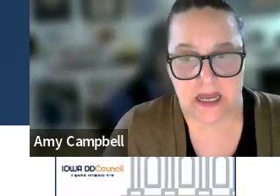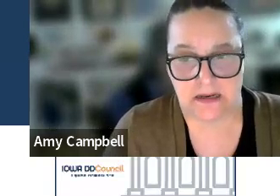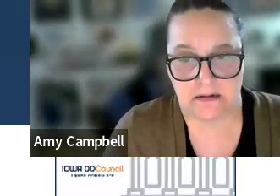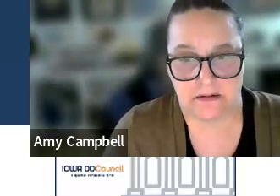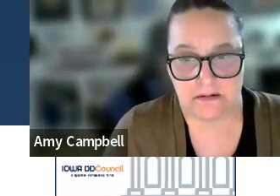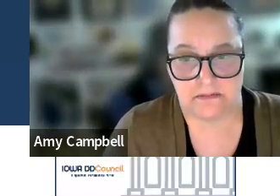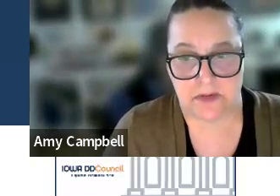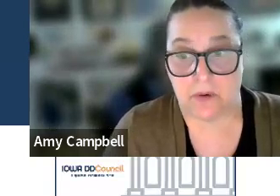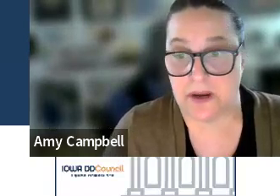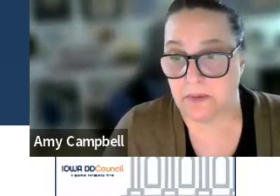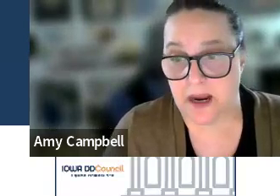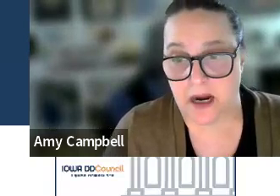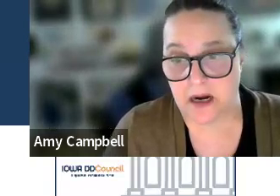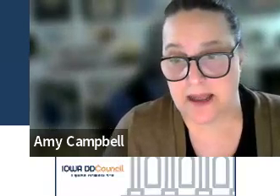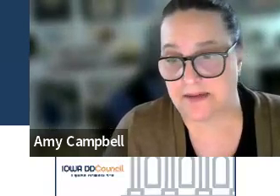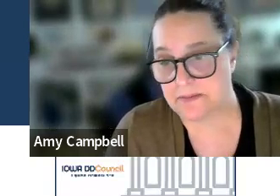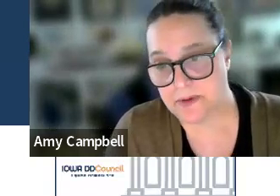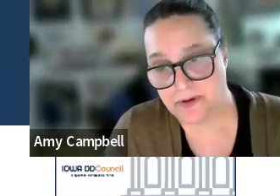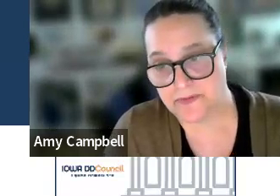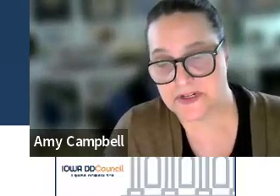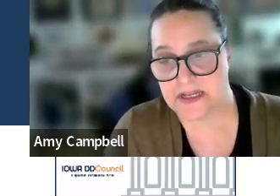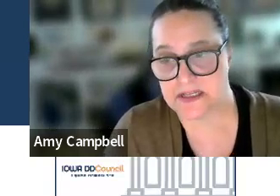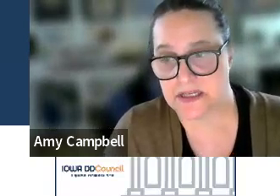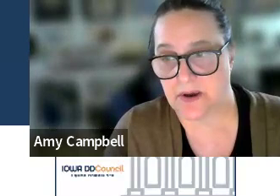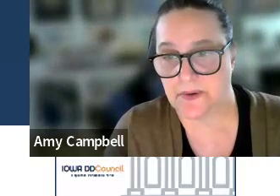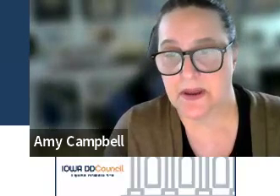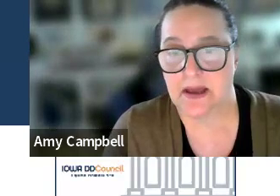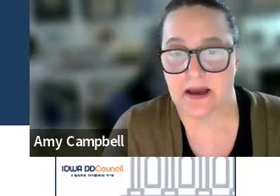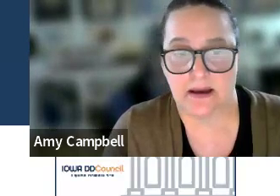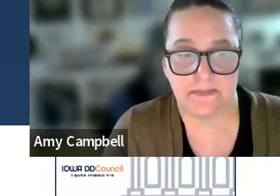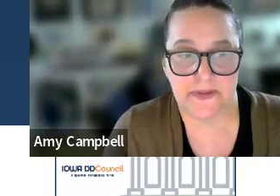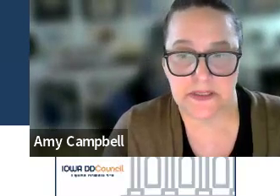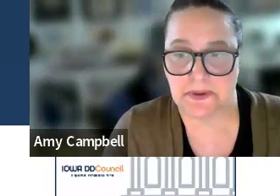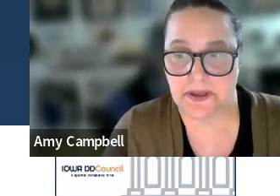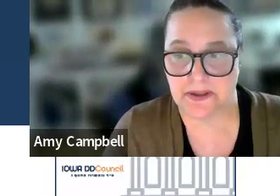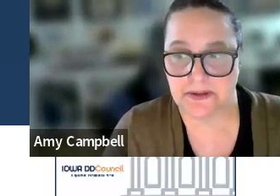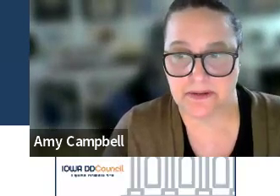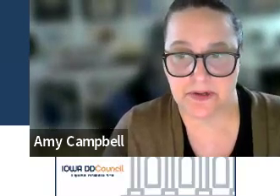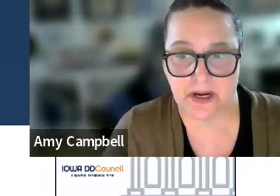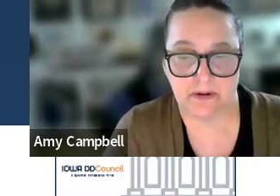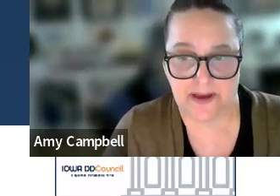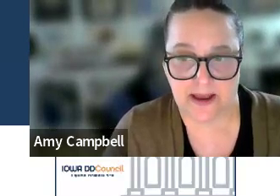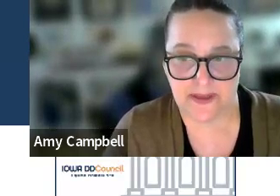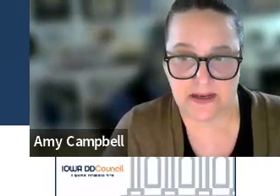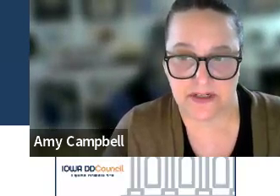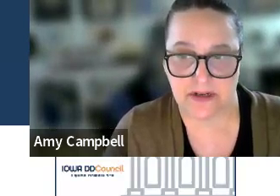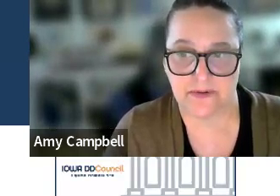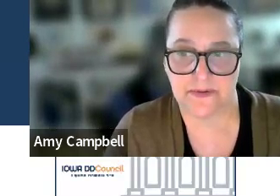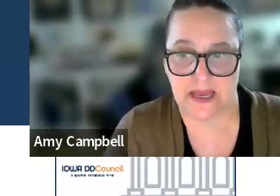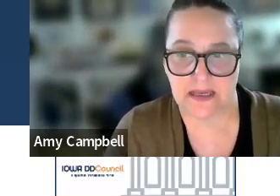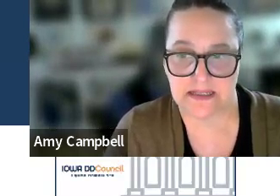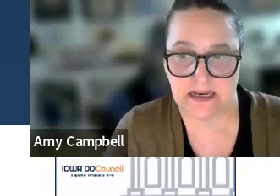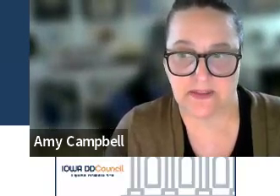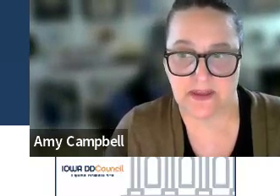did not go anywhere, haven't moved. And so this bill, they're trying to revive that